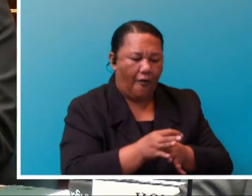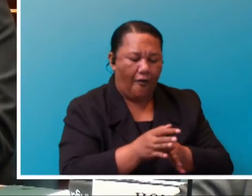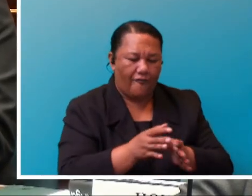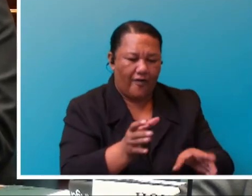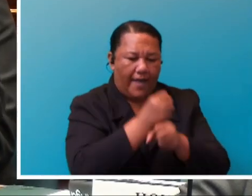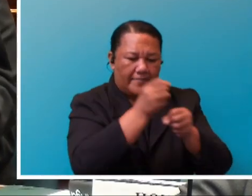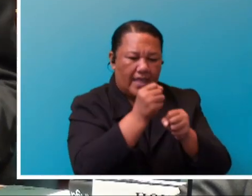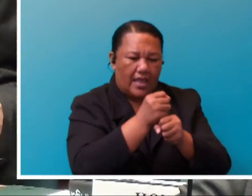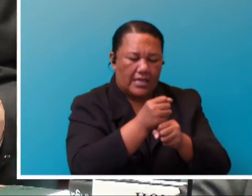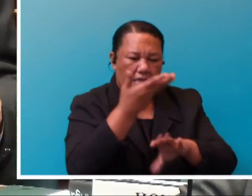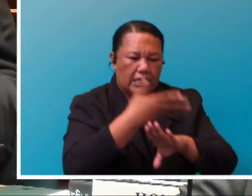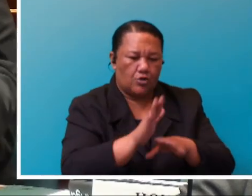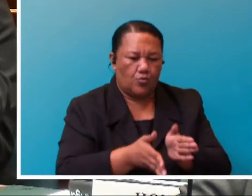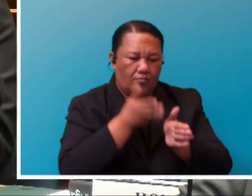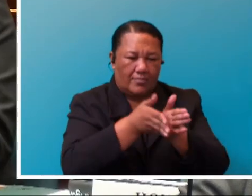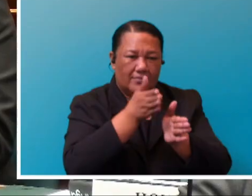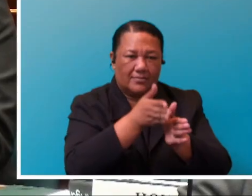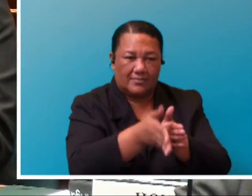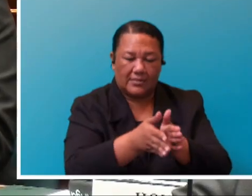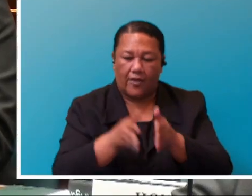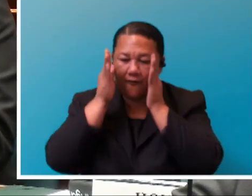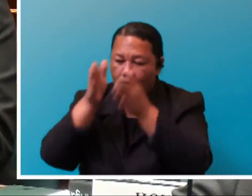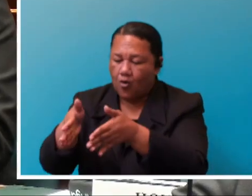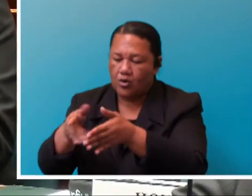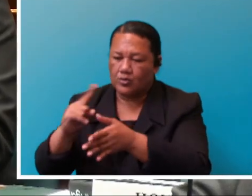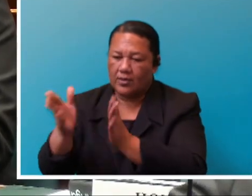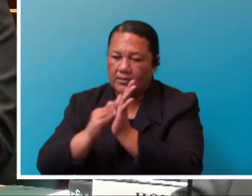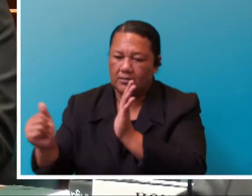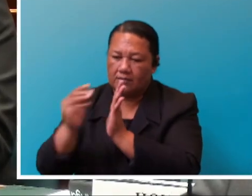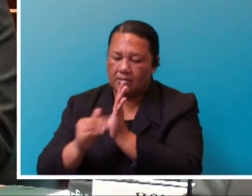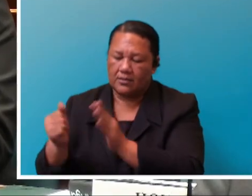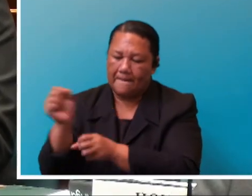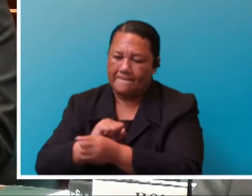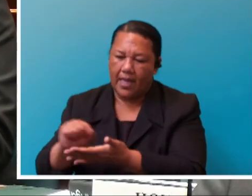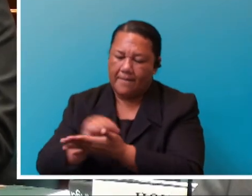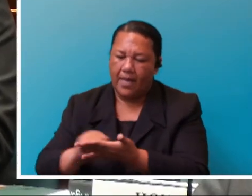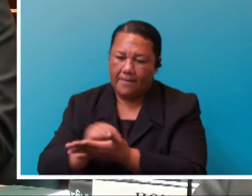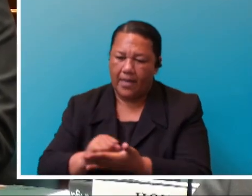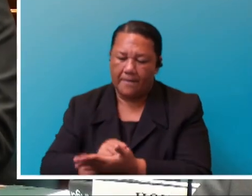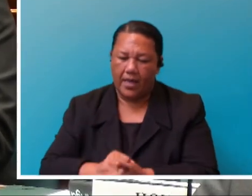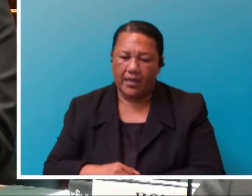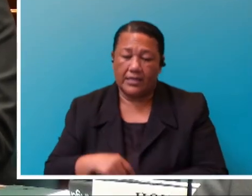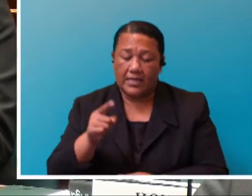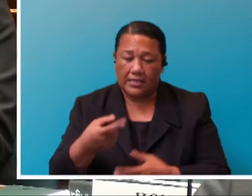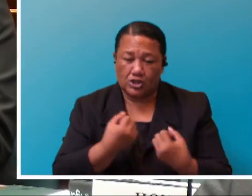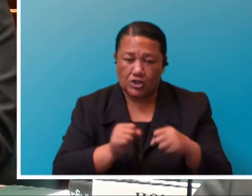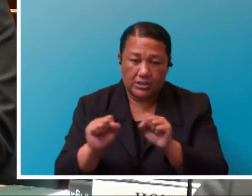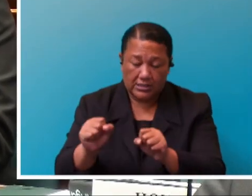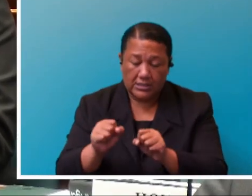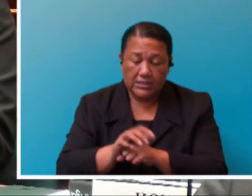transport costs to farmers. Mr. Speaker, our government is taking a strategic, phased approach,